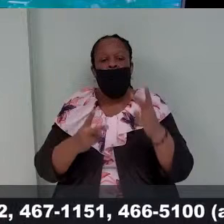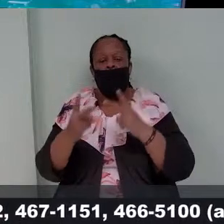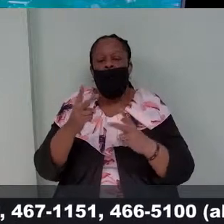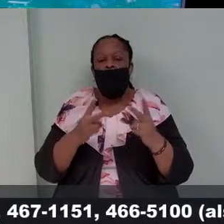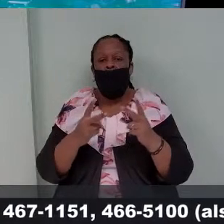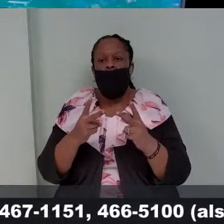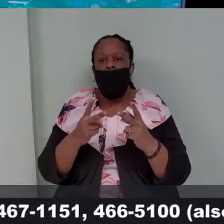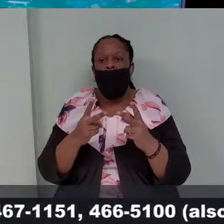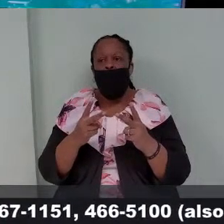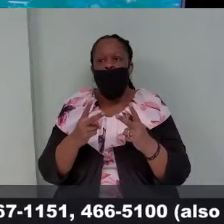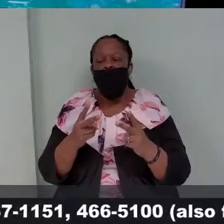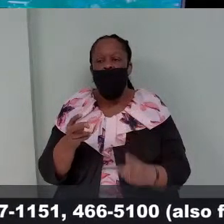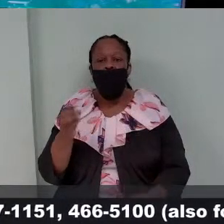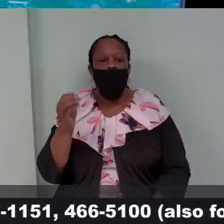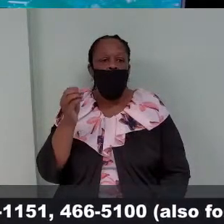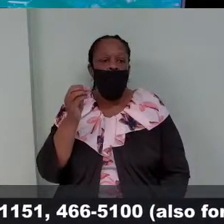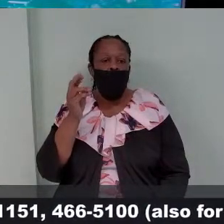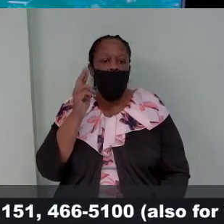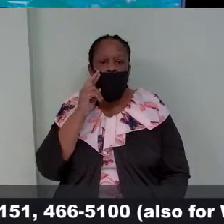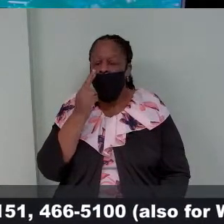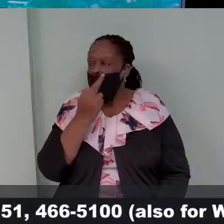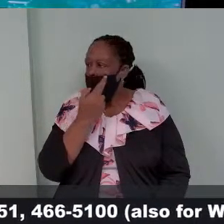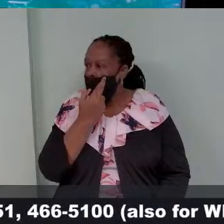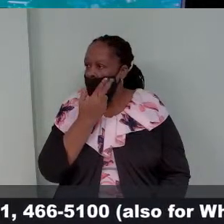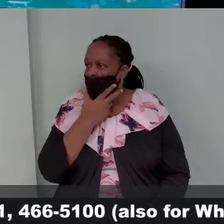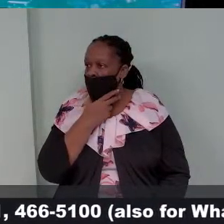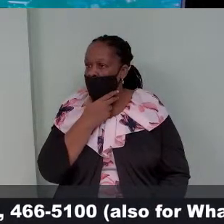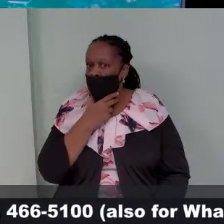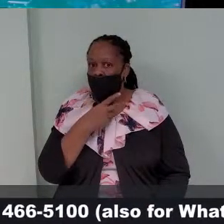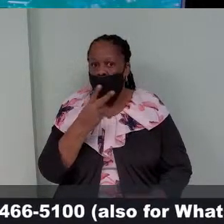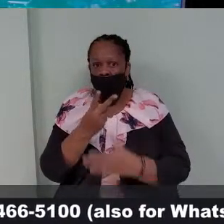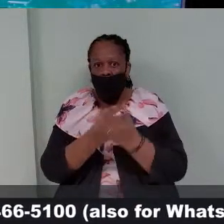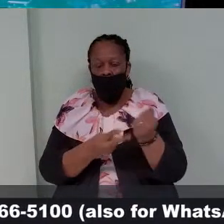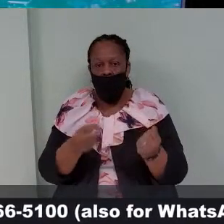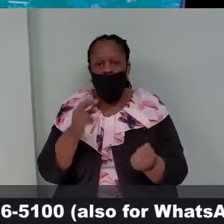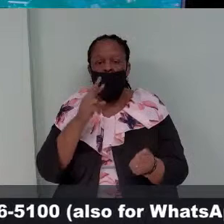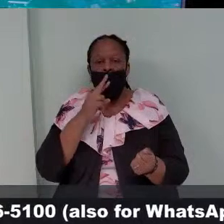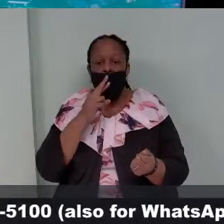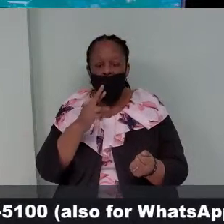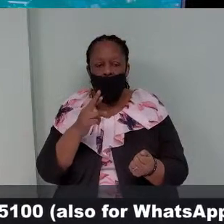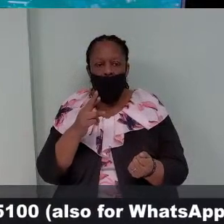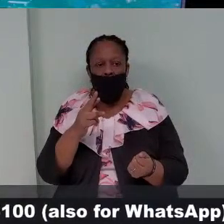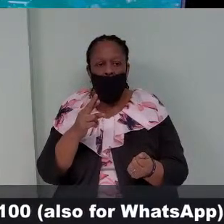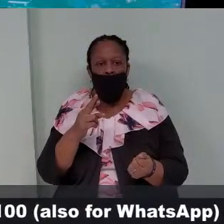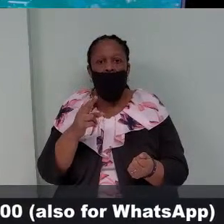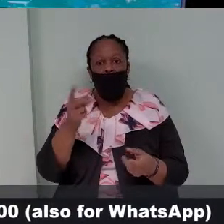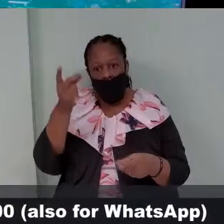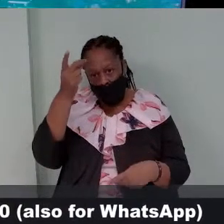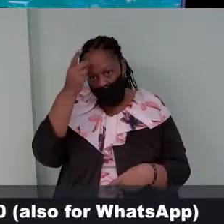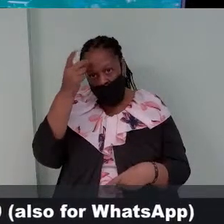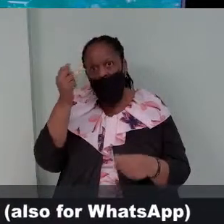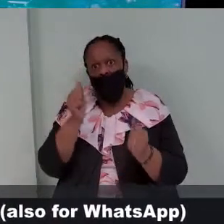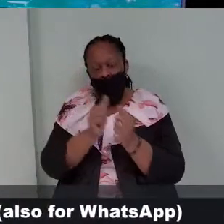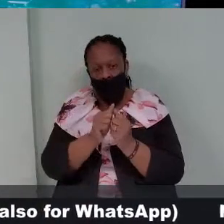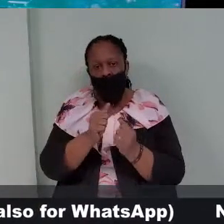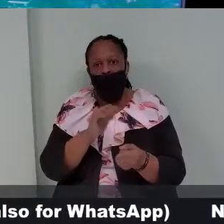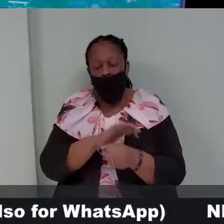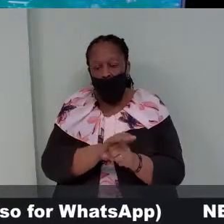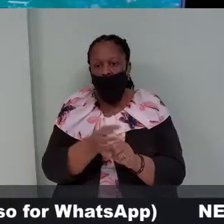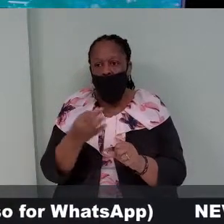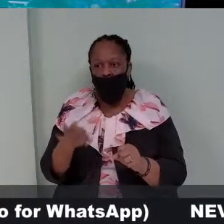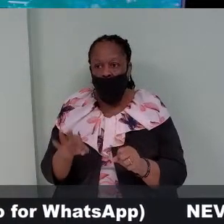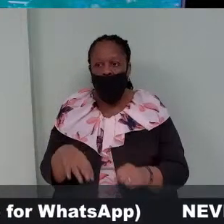be positive for both. Currently, the health department is doing contact tracing, where it is said that dozens are now